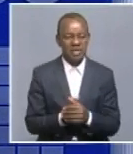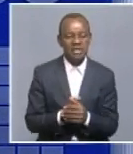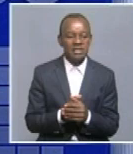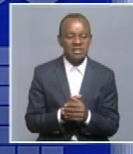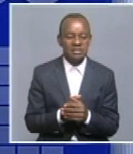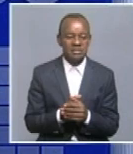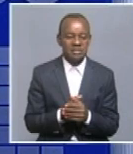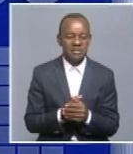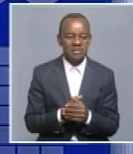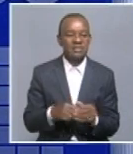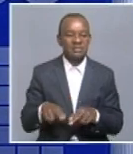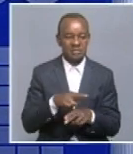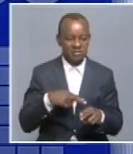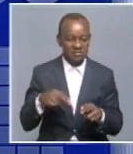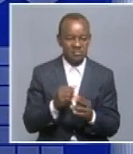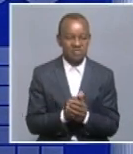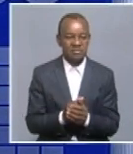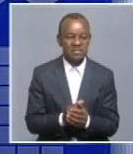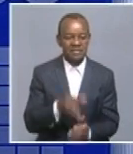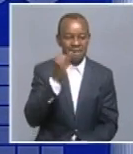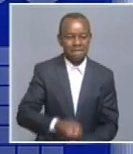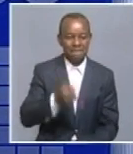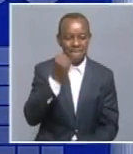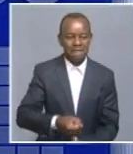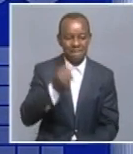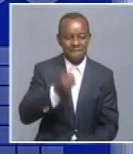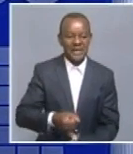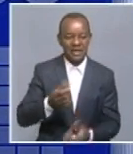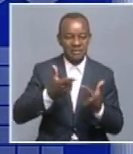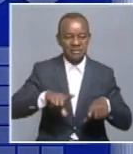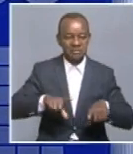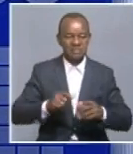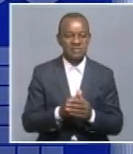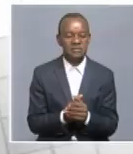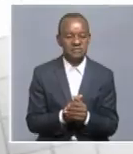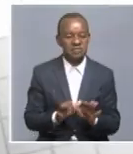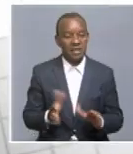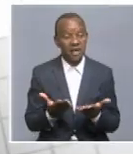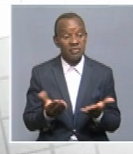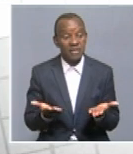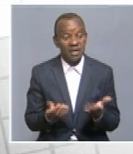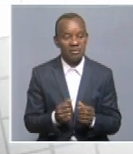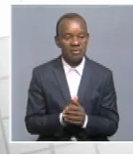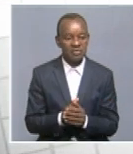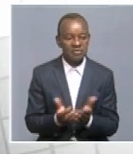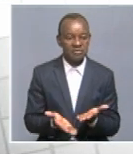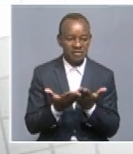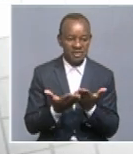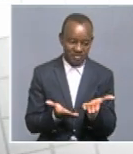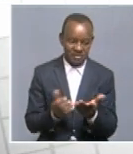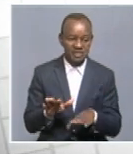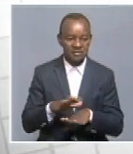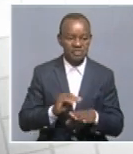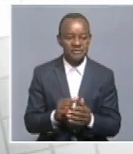for these people to really just come up and verbalize or vocalize them? Yes, there is,